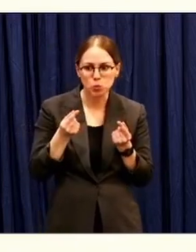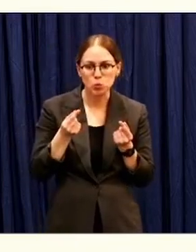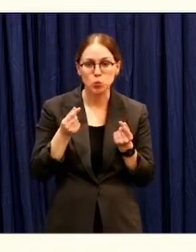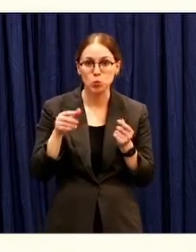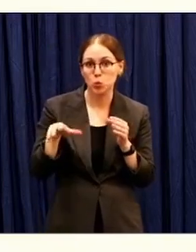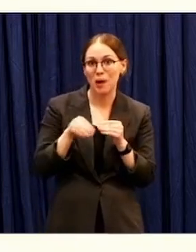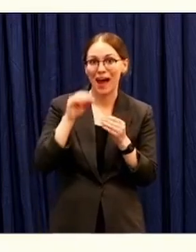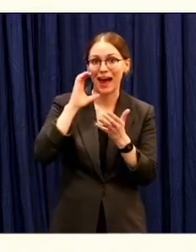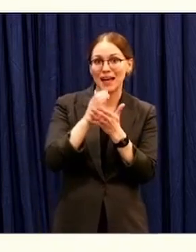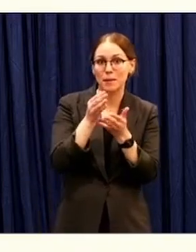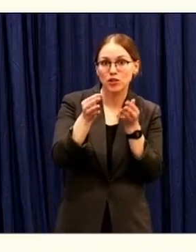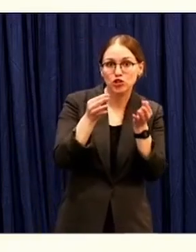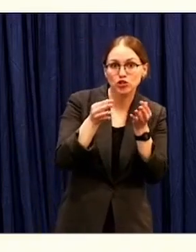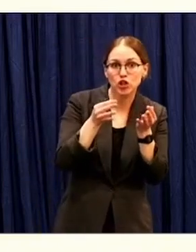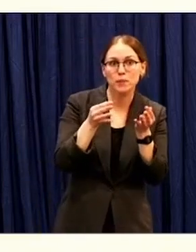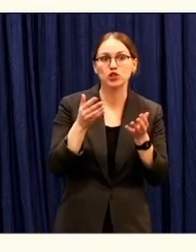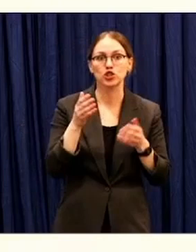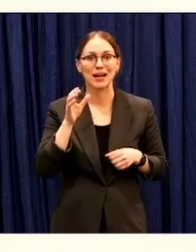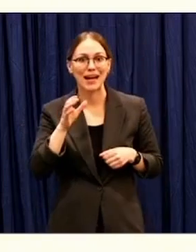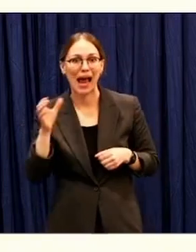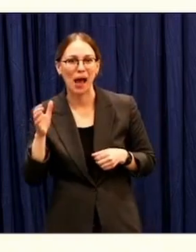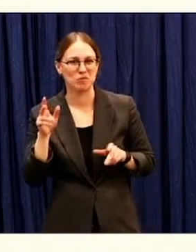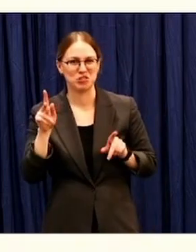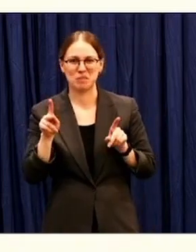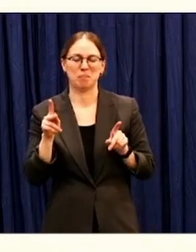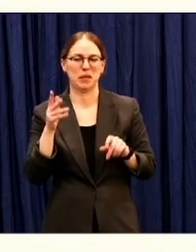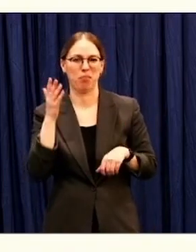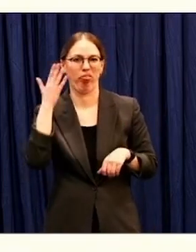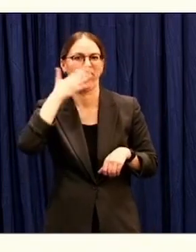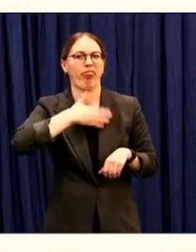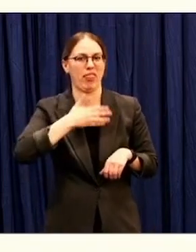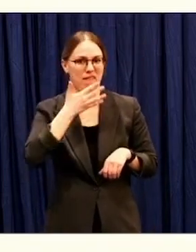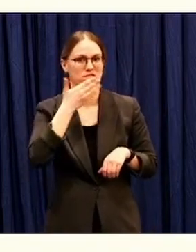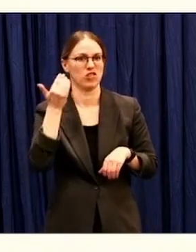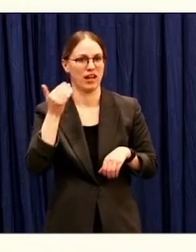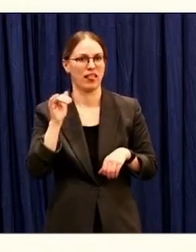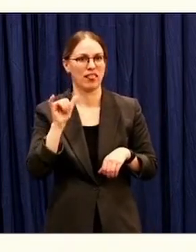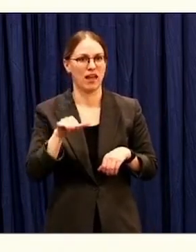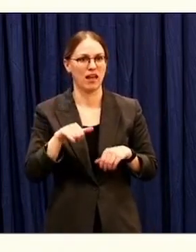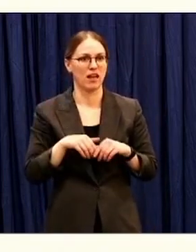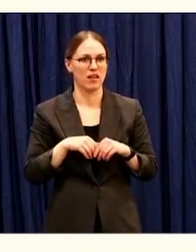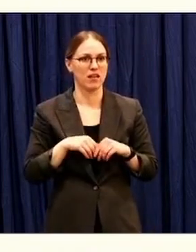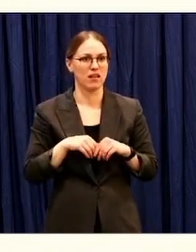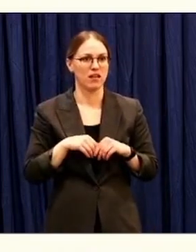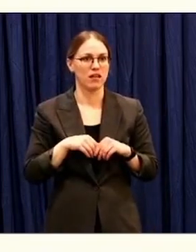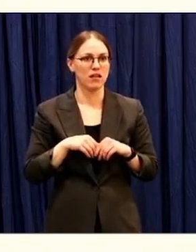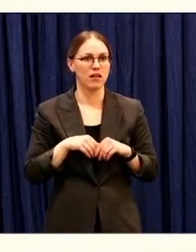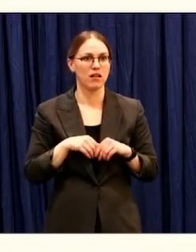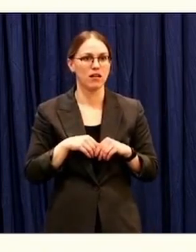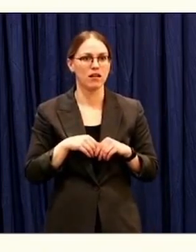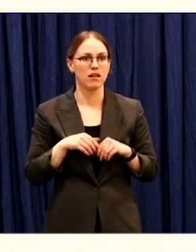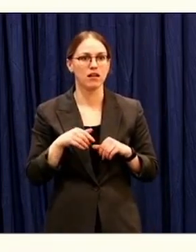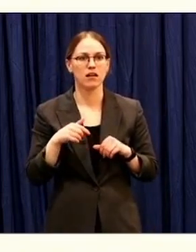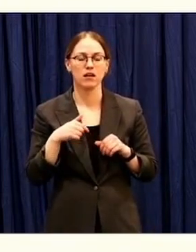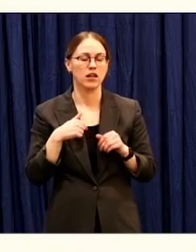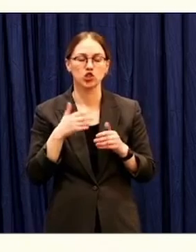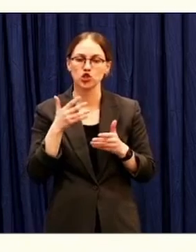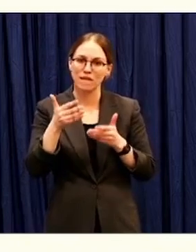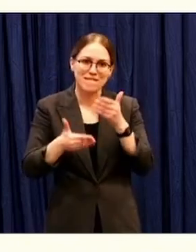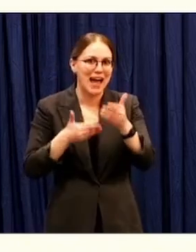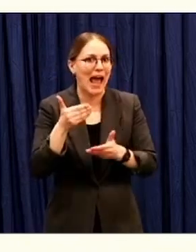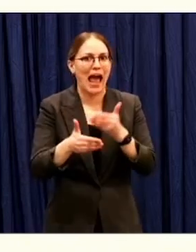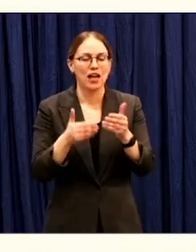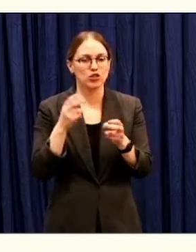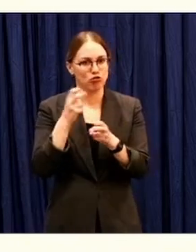wayfinding, captioning here and there as in the assistant, but everything else, it's like we're moving so fast to catch